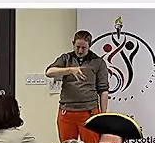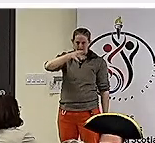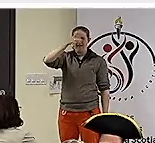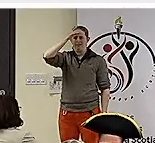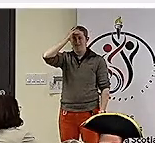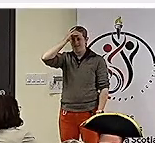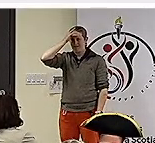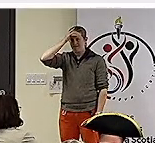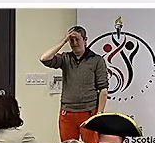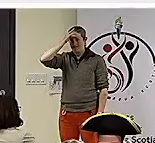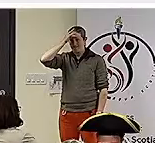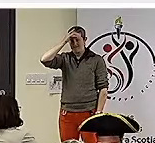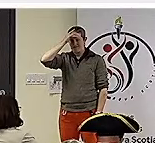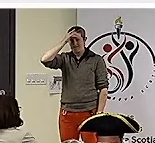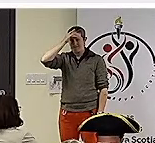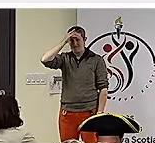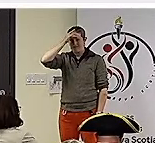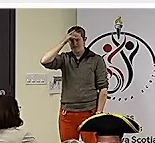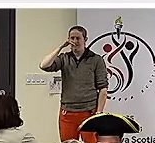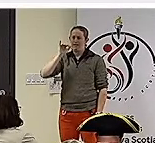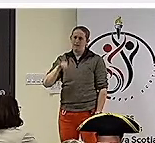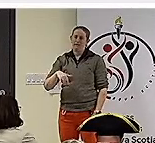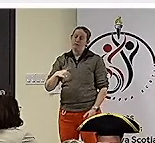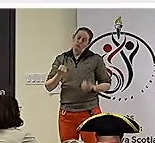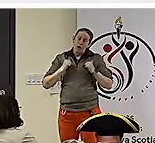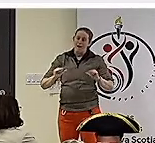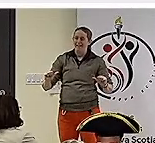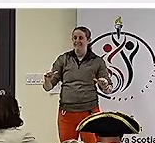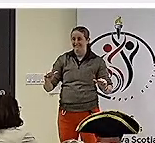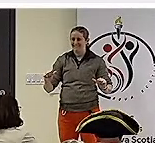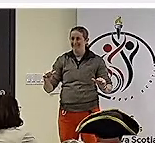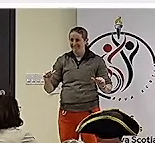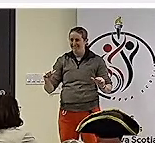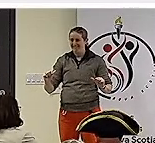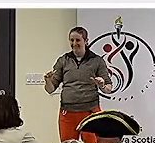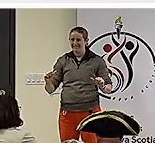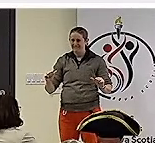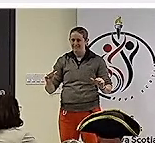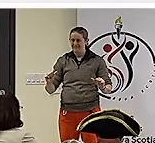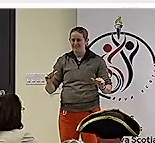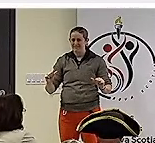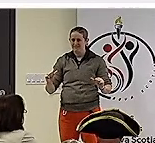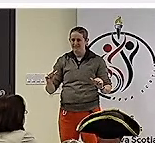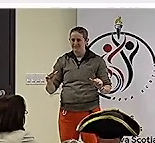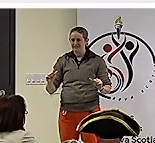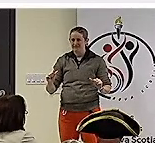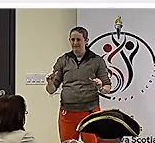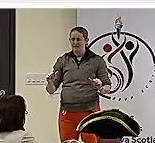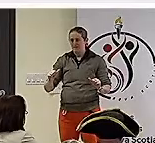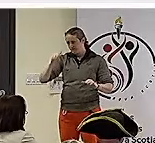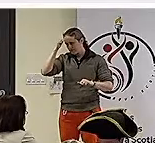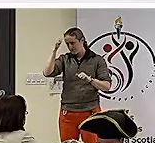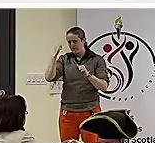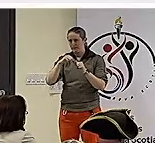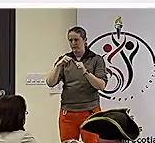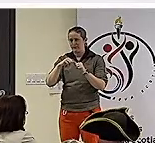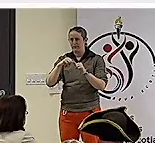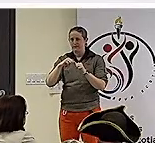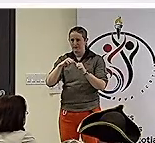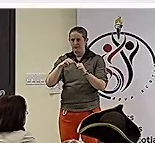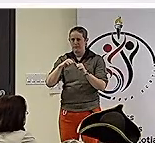is something that, try at least to do, and remind